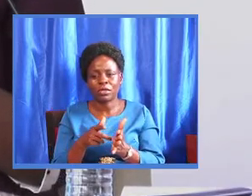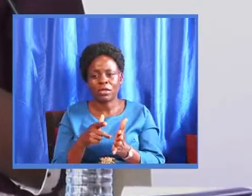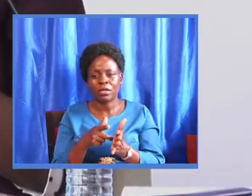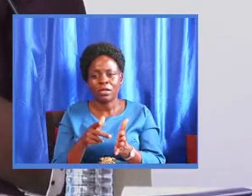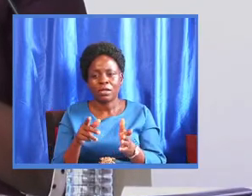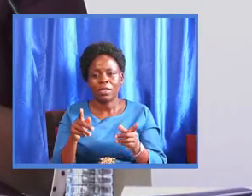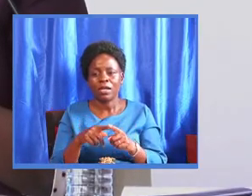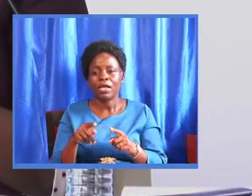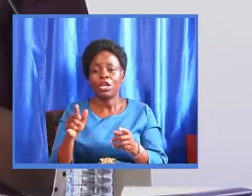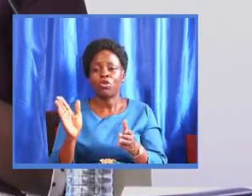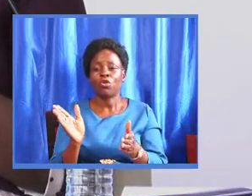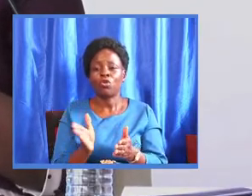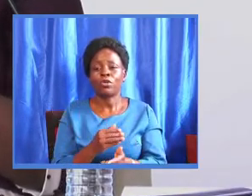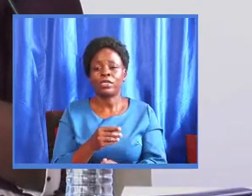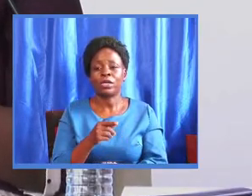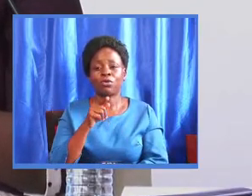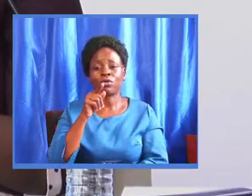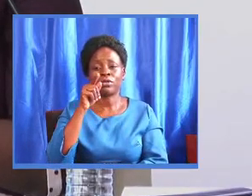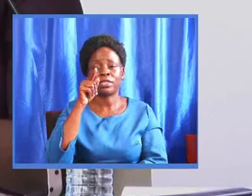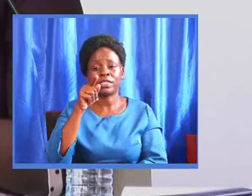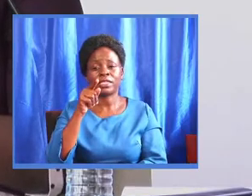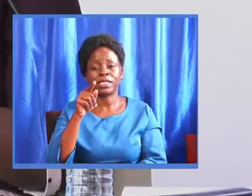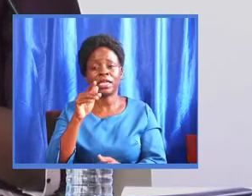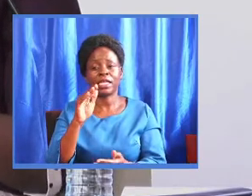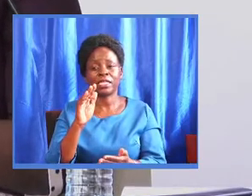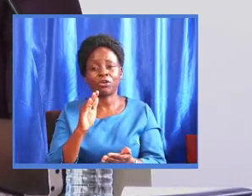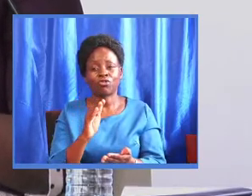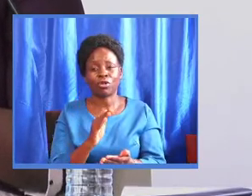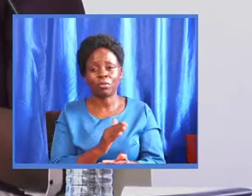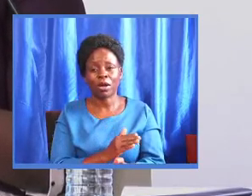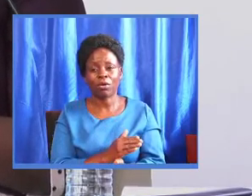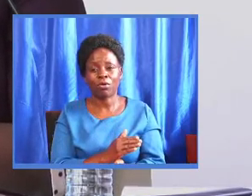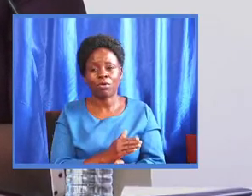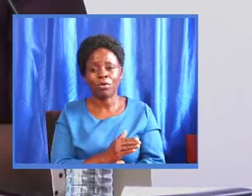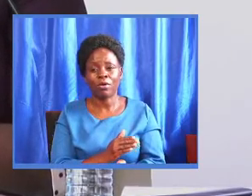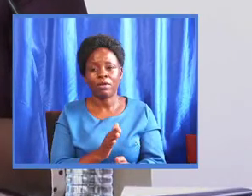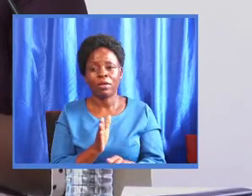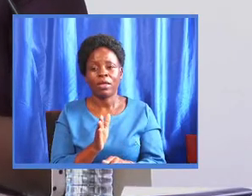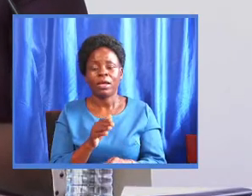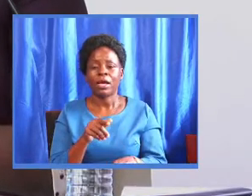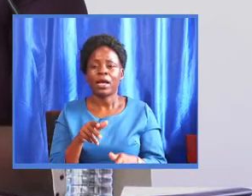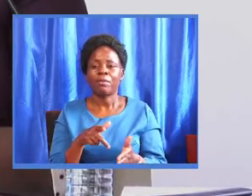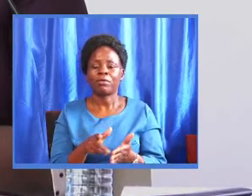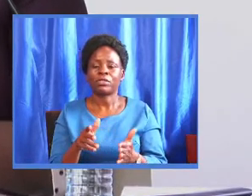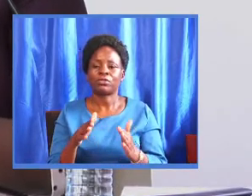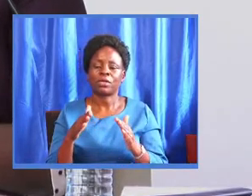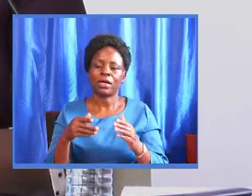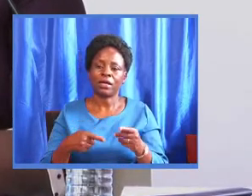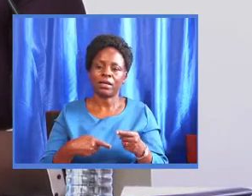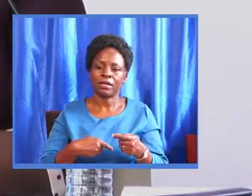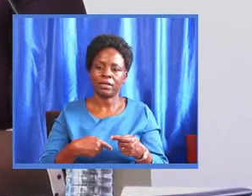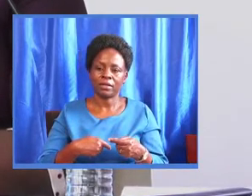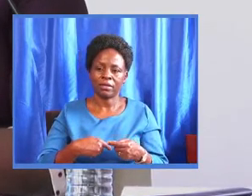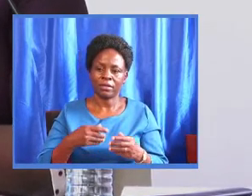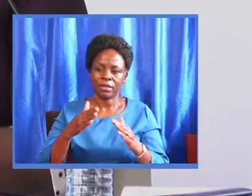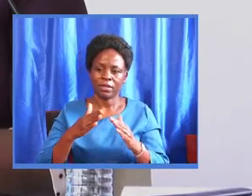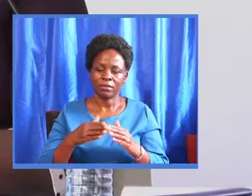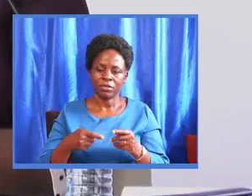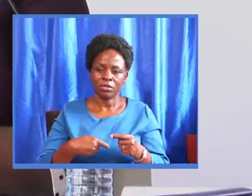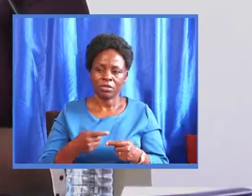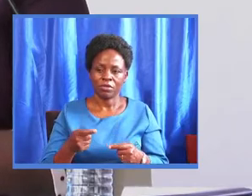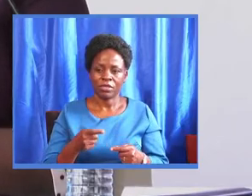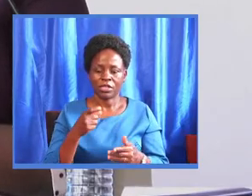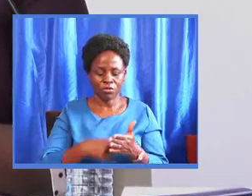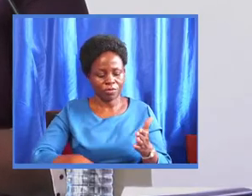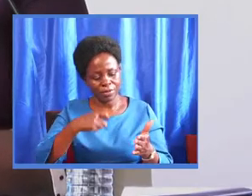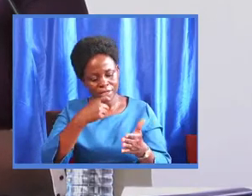Naye n'ojjako ziri ezaakutoolebwako nga bakusasula ekizimbe kyo kye watunda. Kale